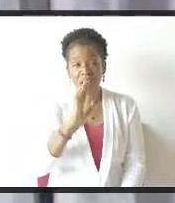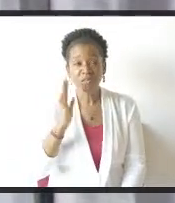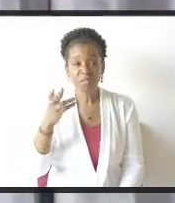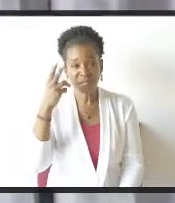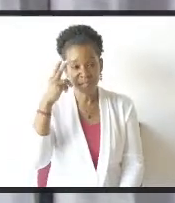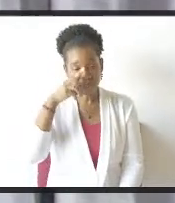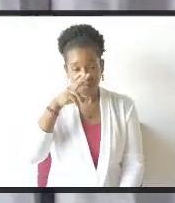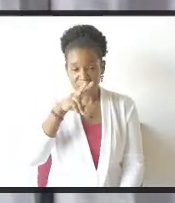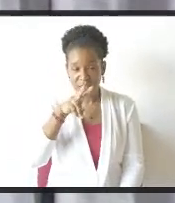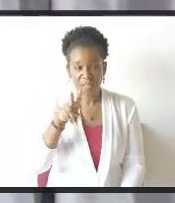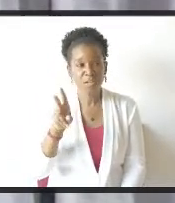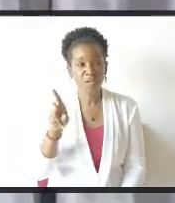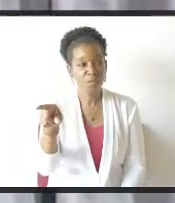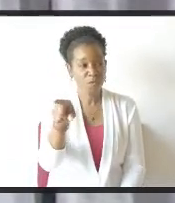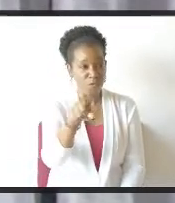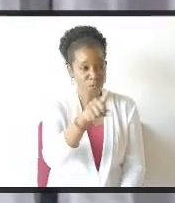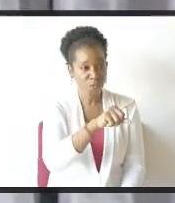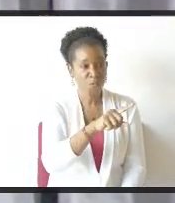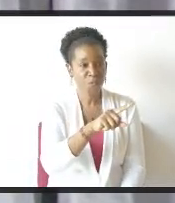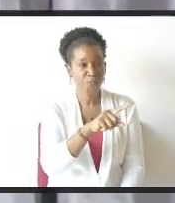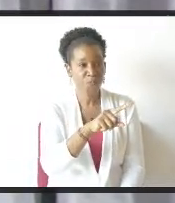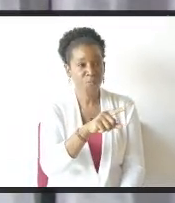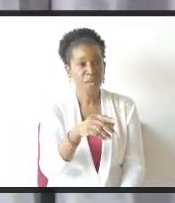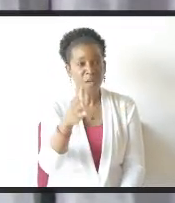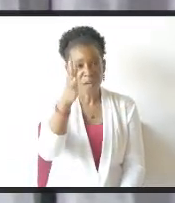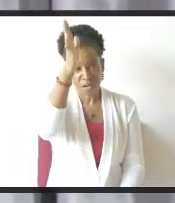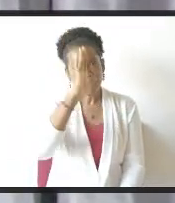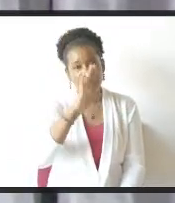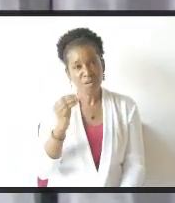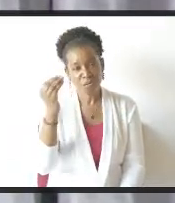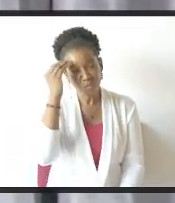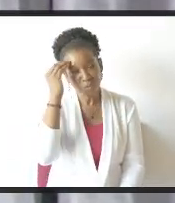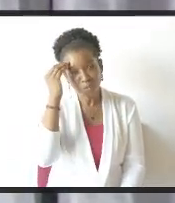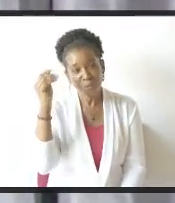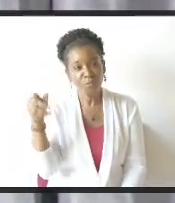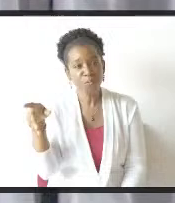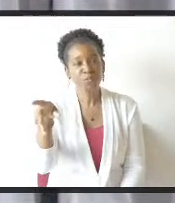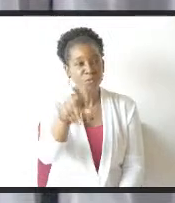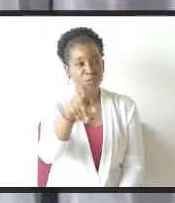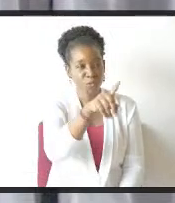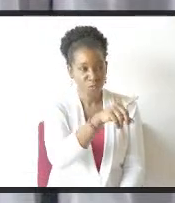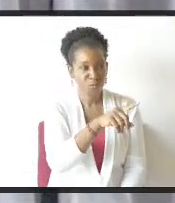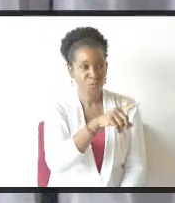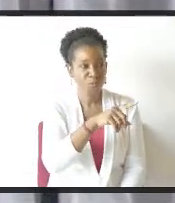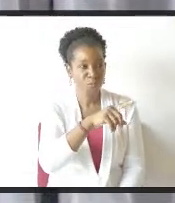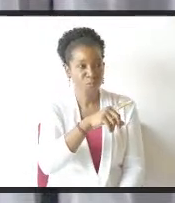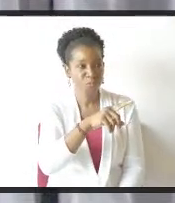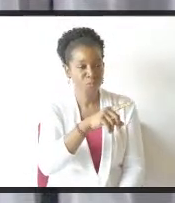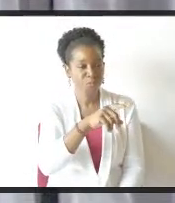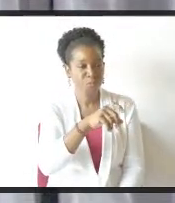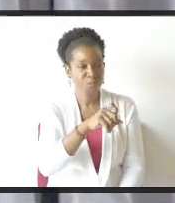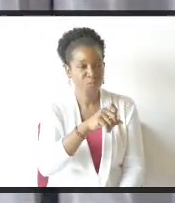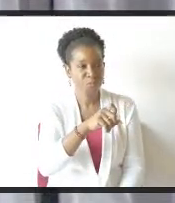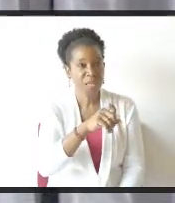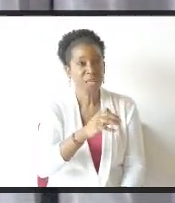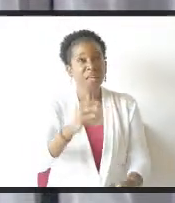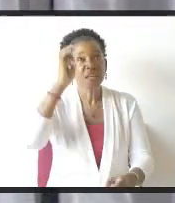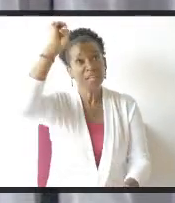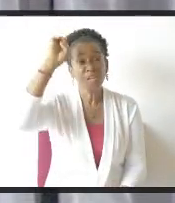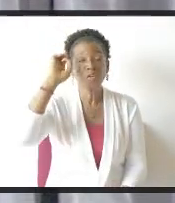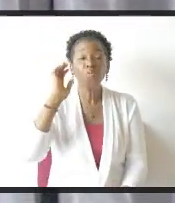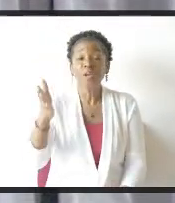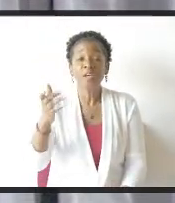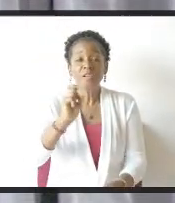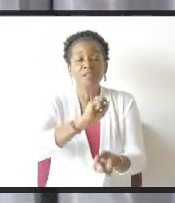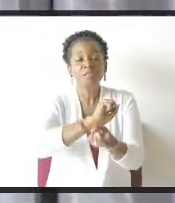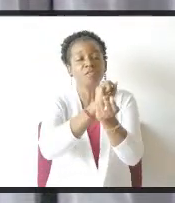you. And I know my God is able and willing to transform your life and to make